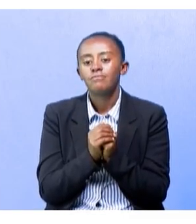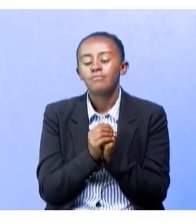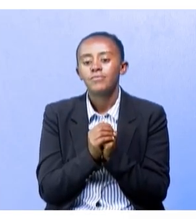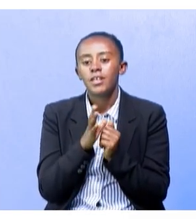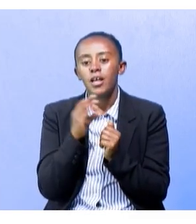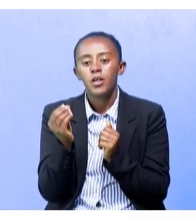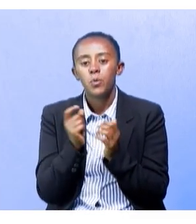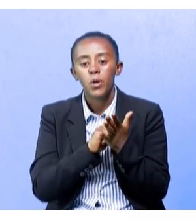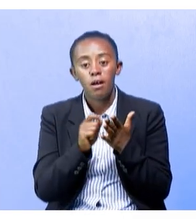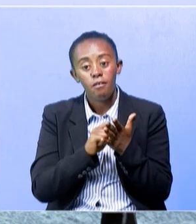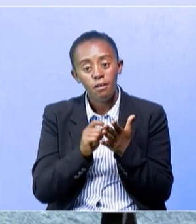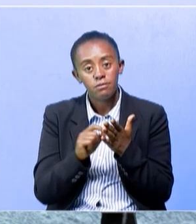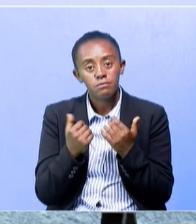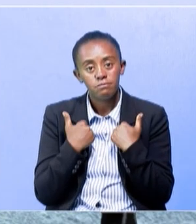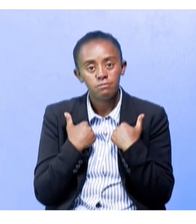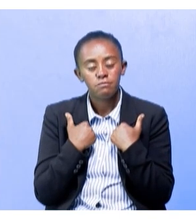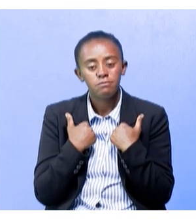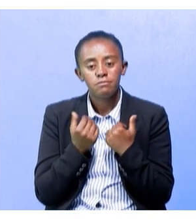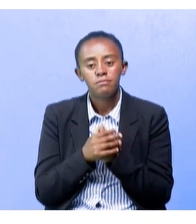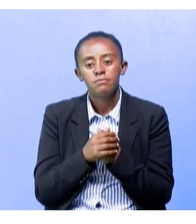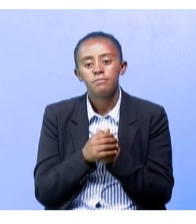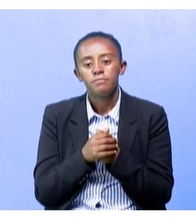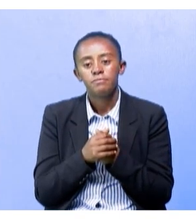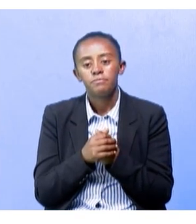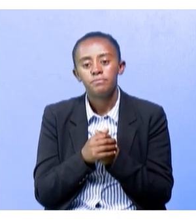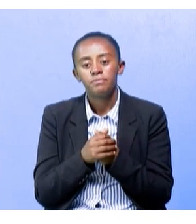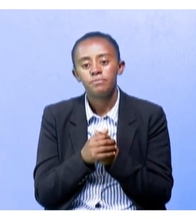And also we can write here